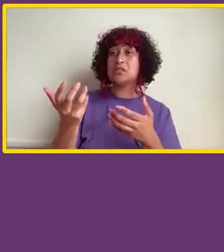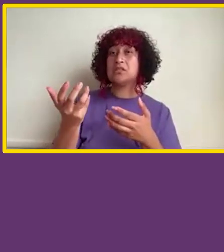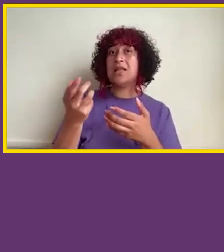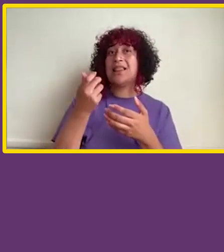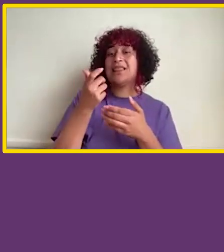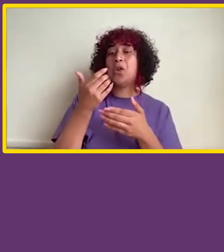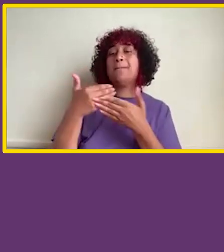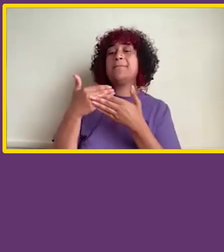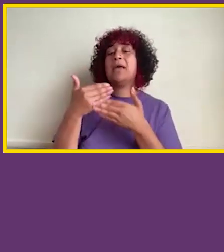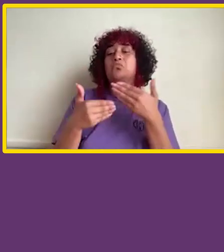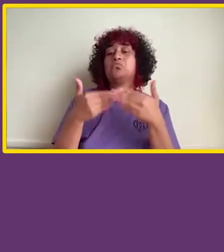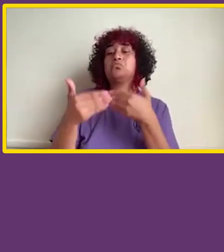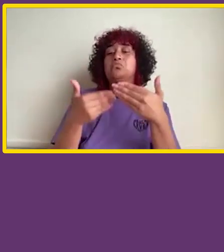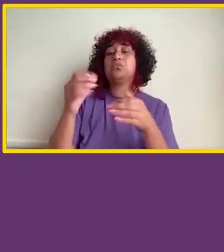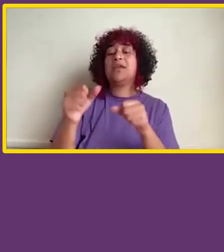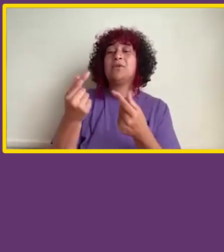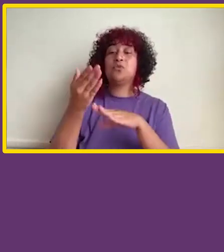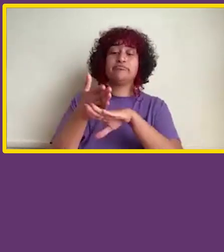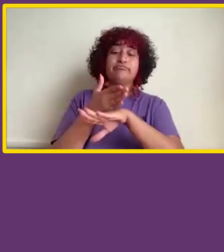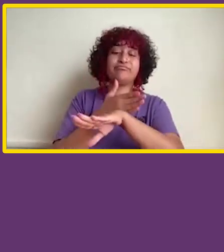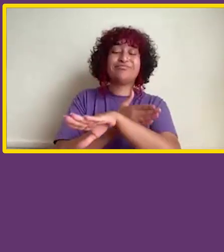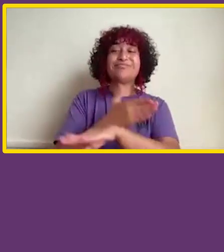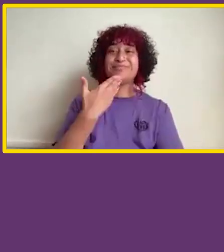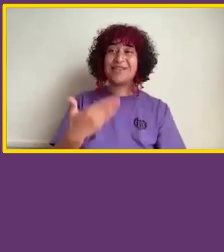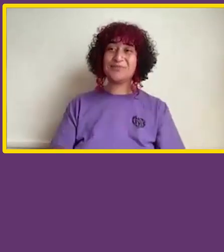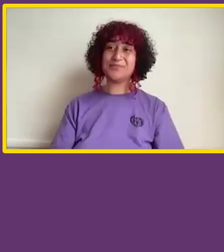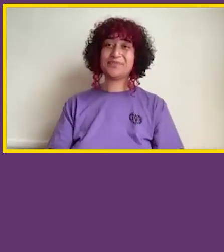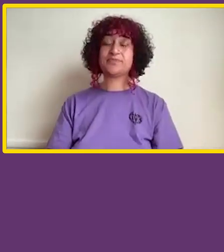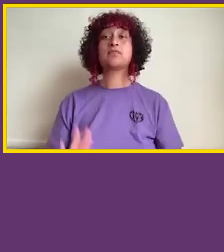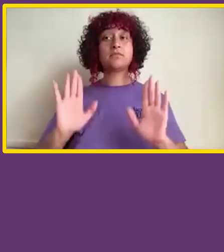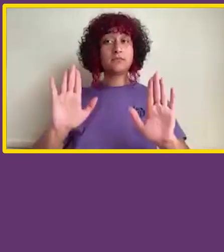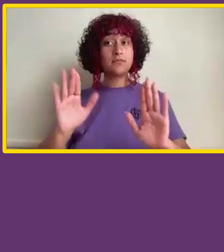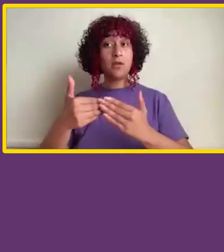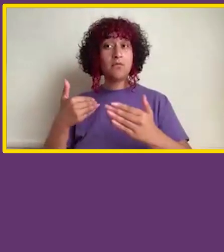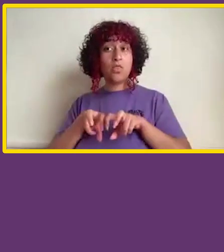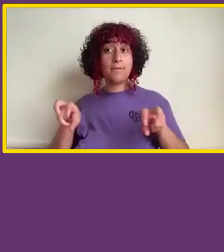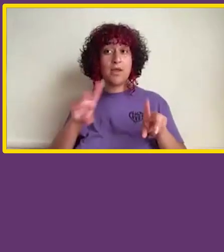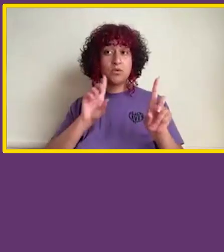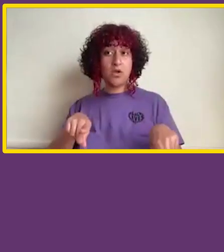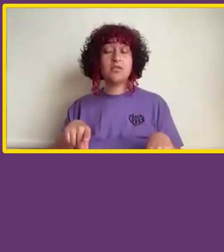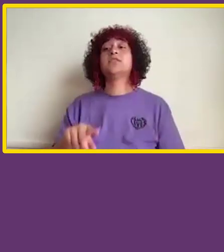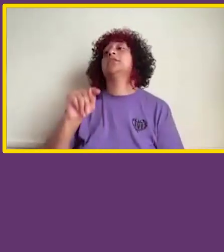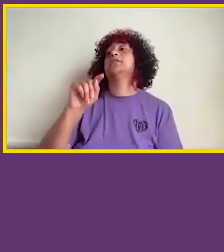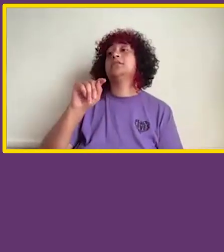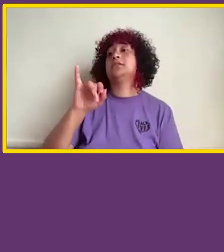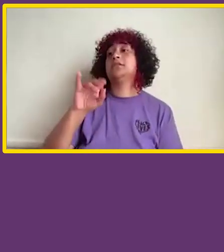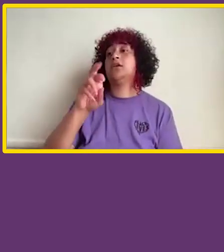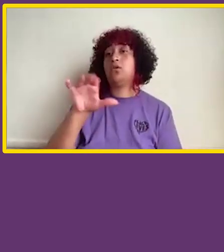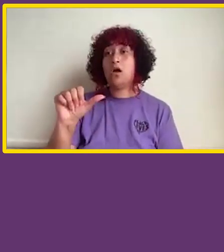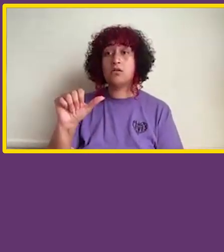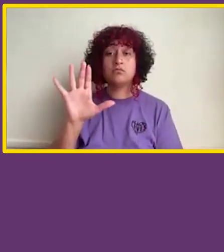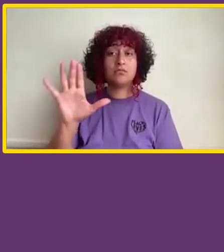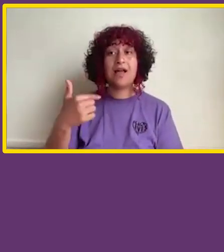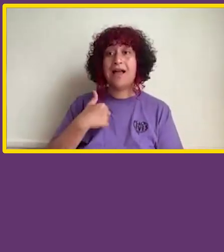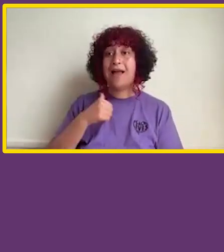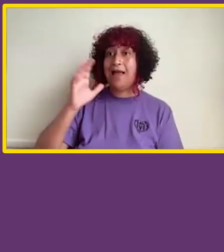baby steps that we can be doing. Thank you. Before the panel responds, I just want to, Tiara, I have not